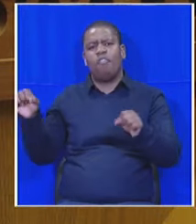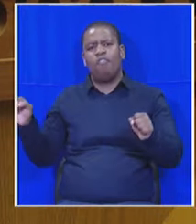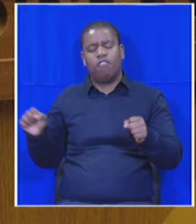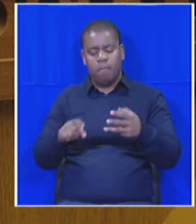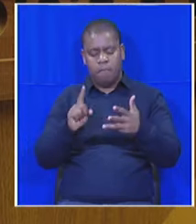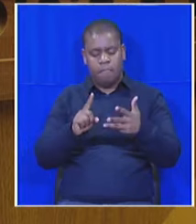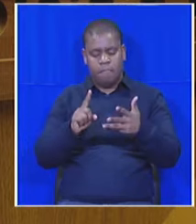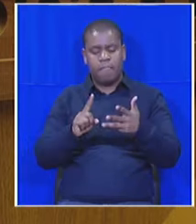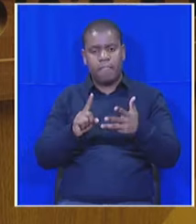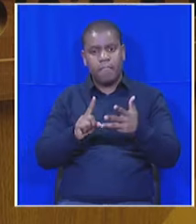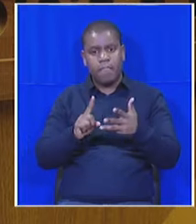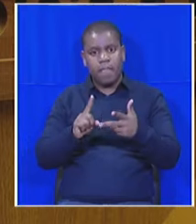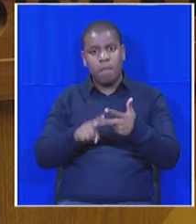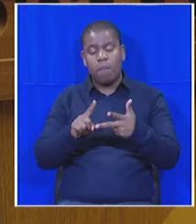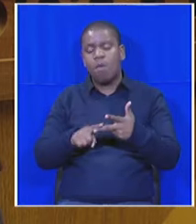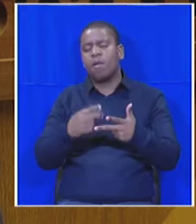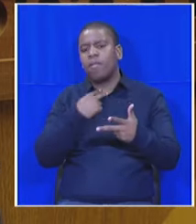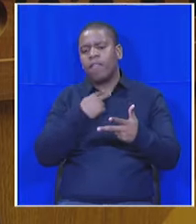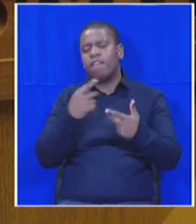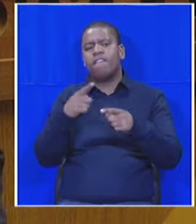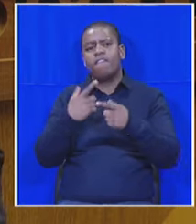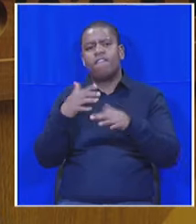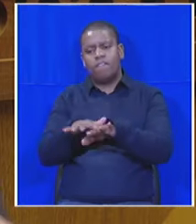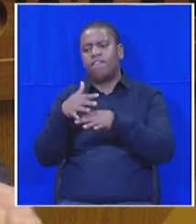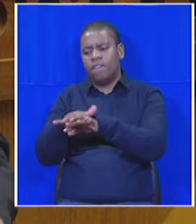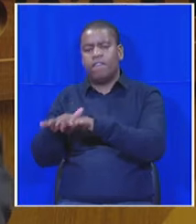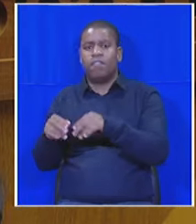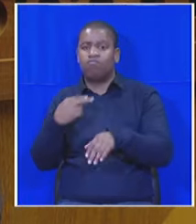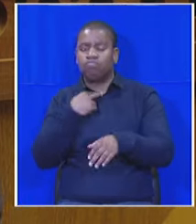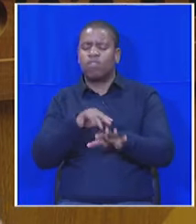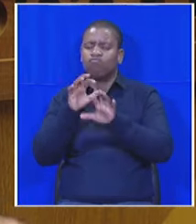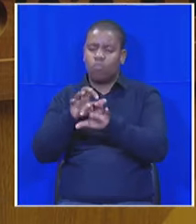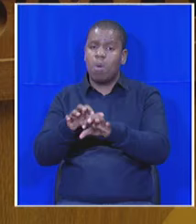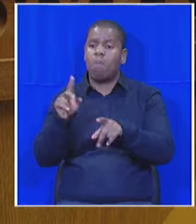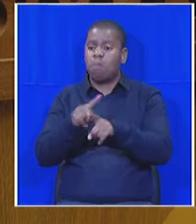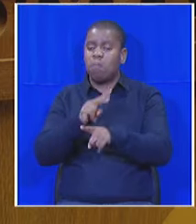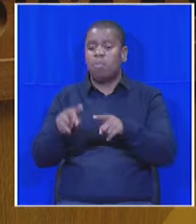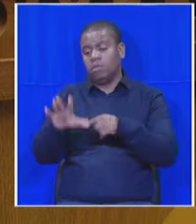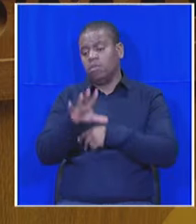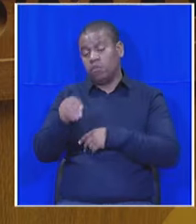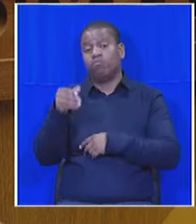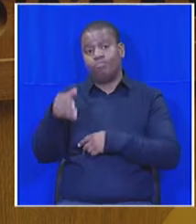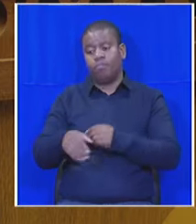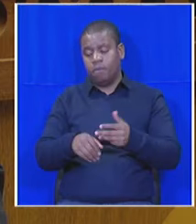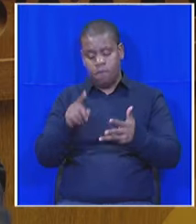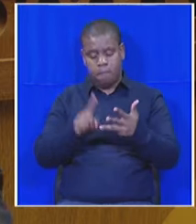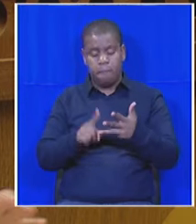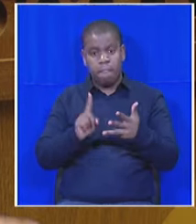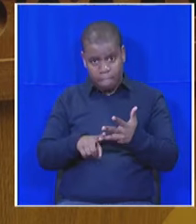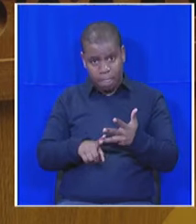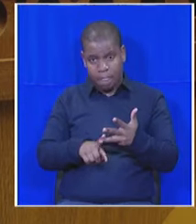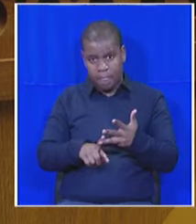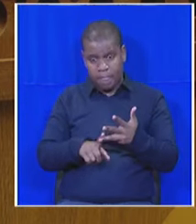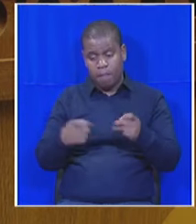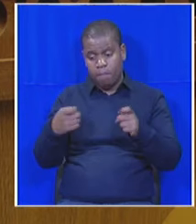three, the failure to implement any measures, Minister, to deal with strike violence in the Republic of South Africa. Number four, the